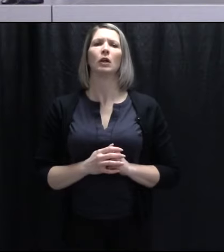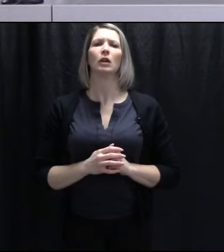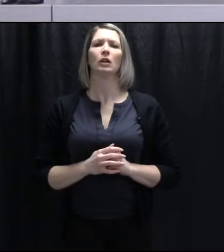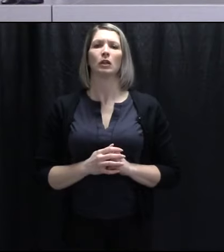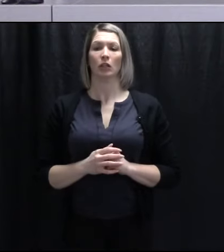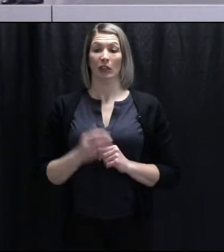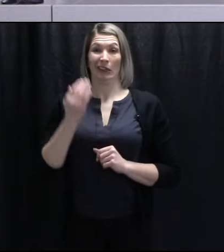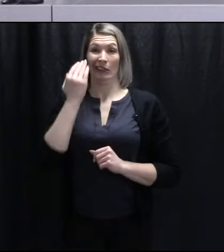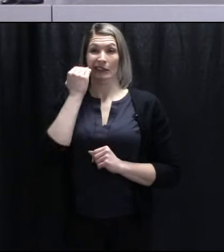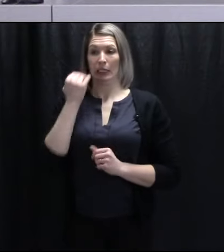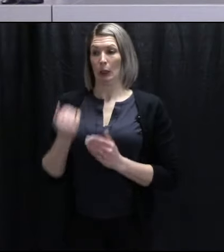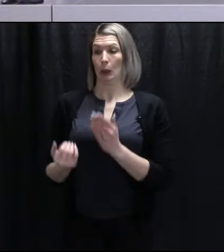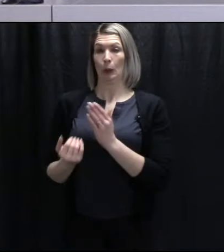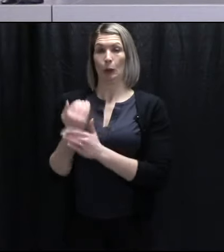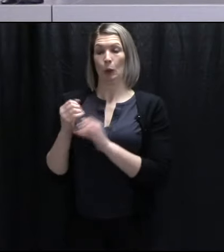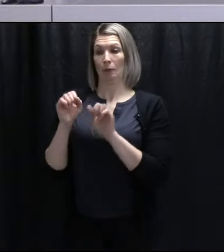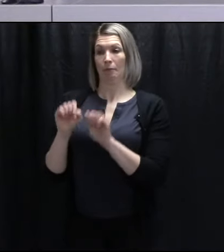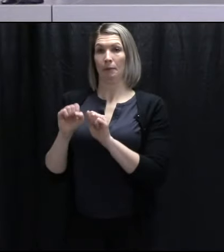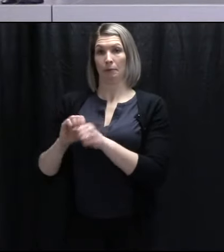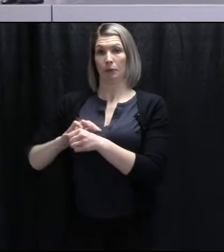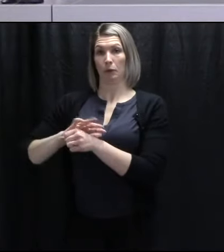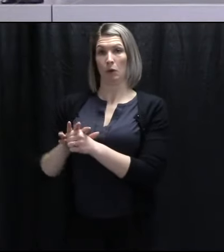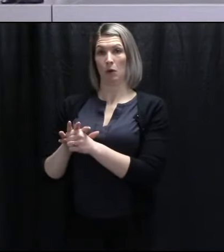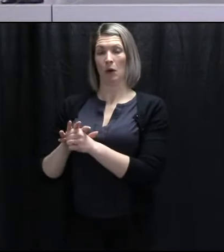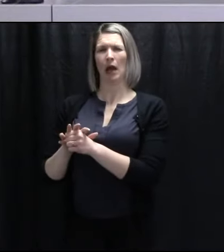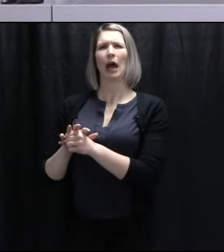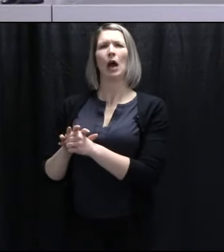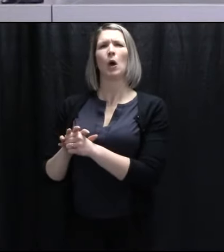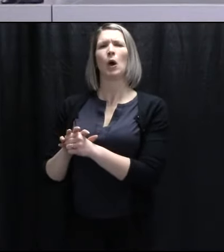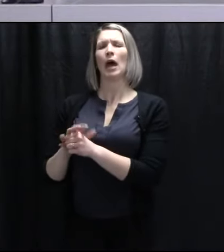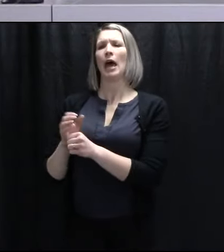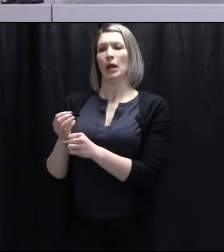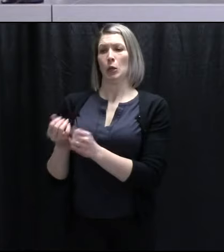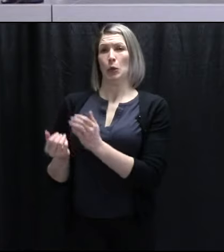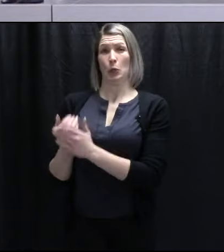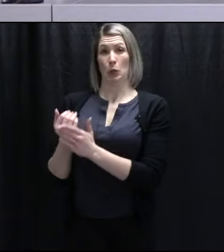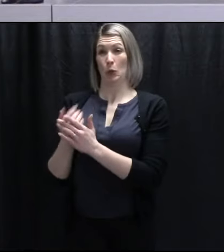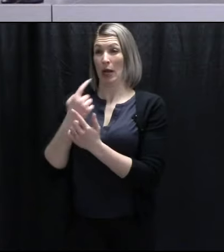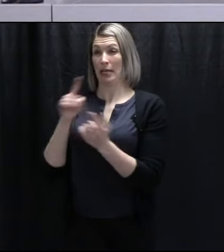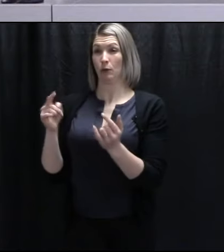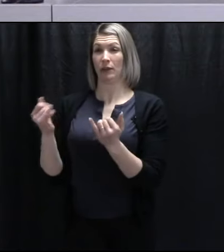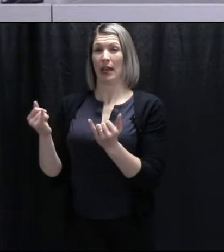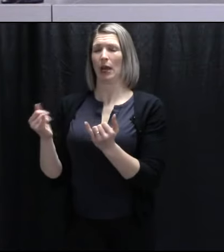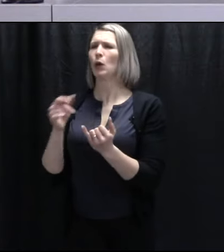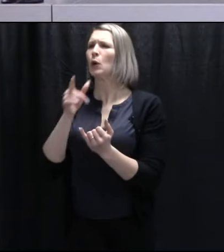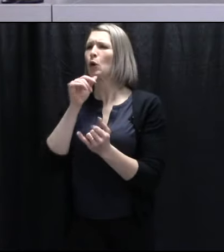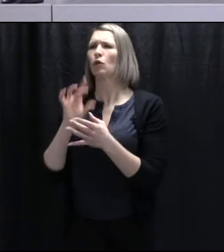cases are associated with the St. John's Funeral Home that's been linked to an outbreak?